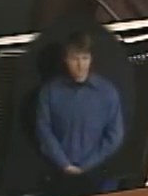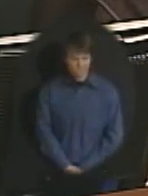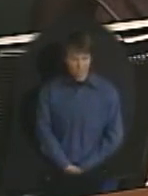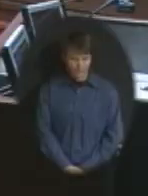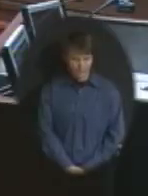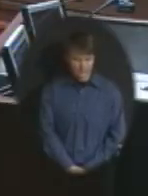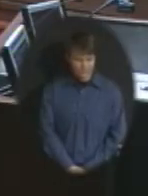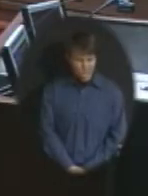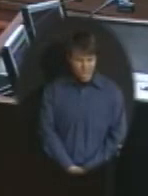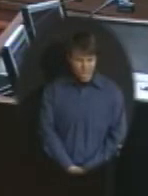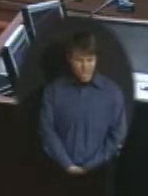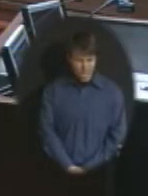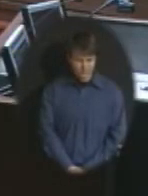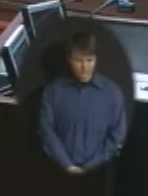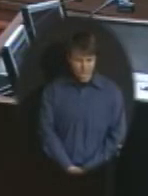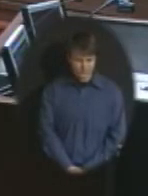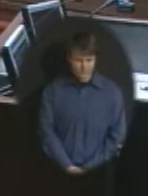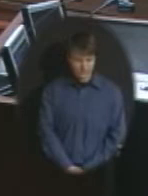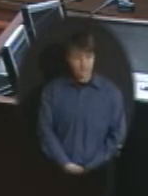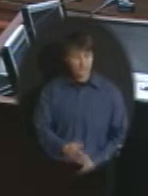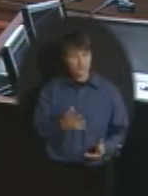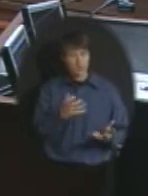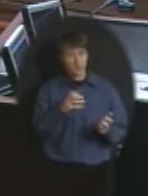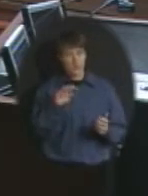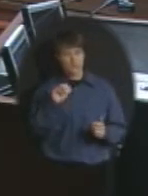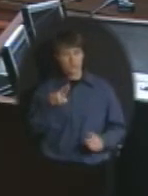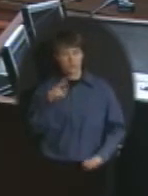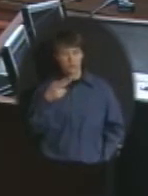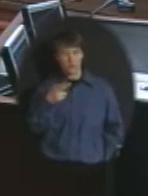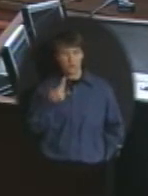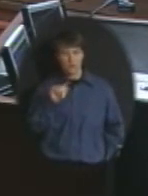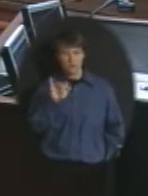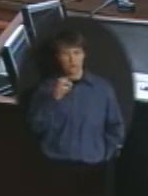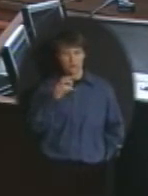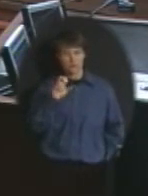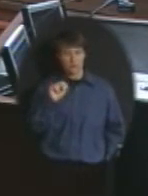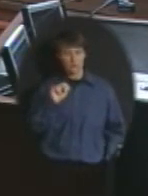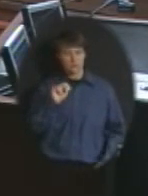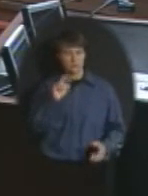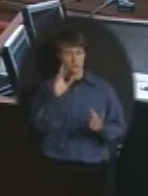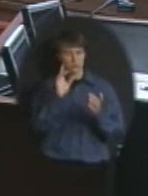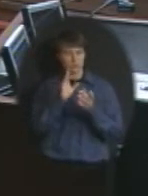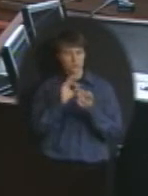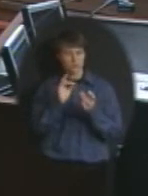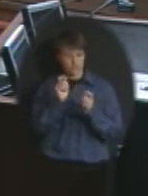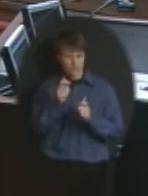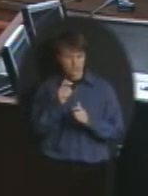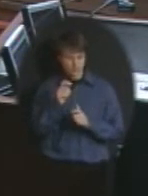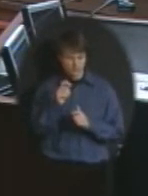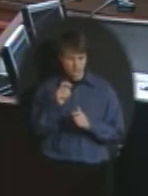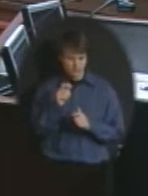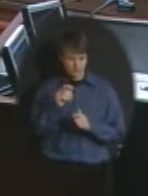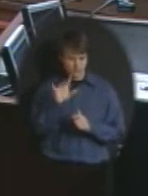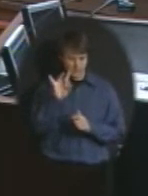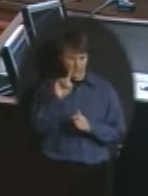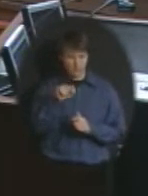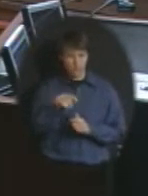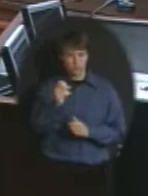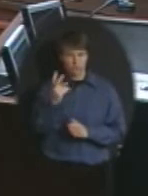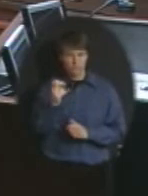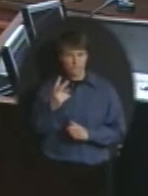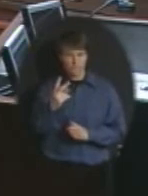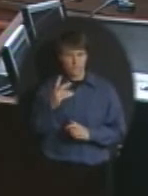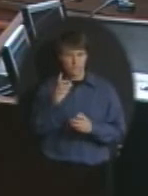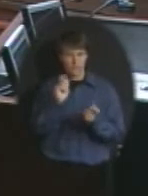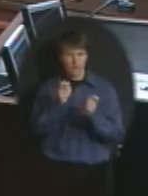I'd like Mr. Hutchinson to just quickly address 8.12, the modified cost plan on the